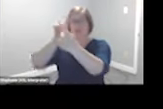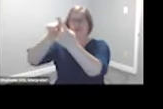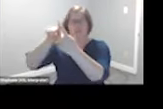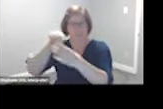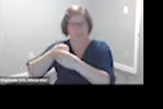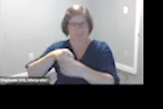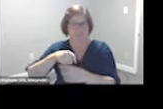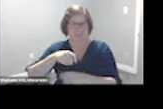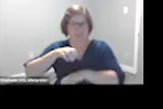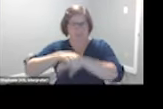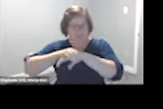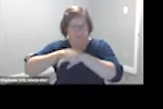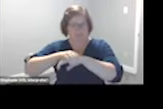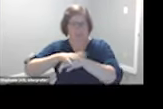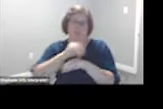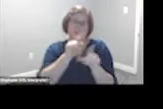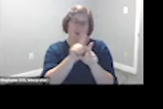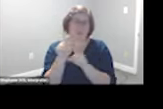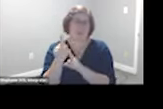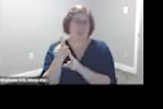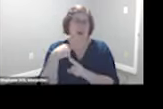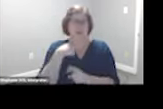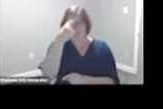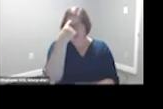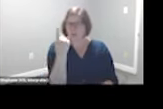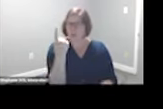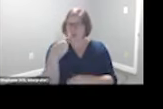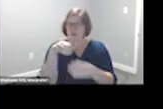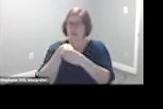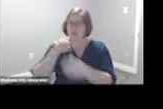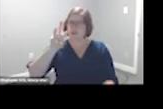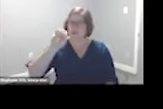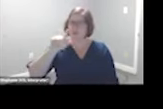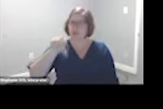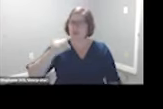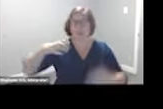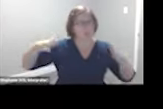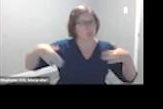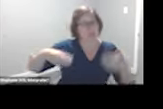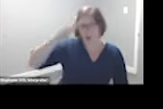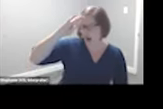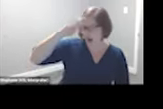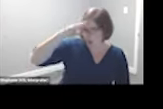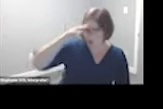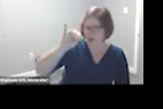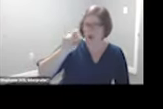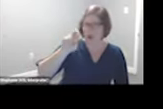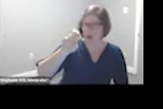well. I think we even have one kit in Wales. We don't have any in Ireland just yet, but we do hope to run some workshops in Ireland in the